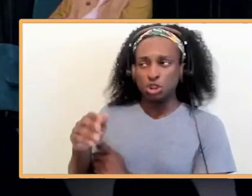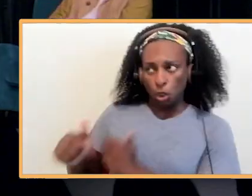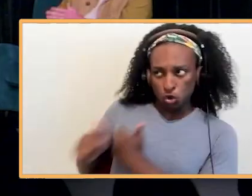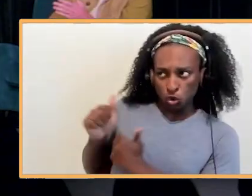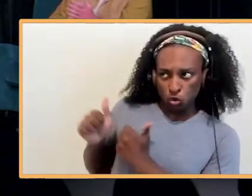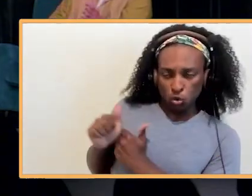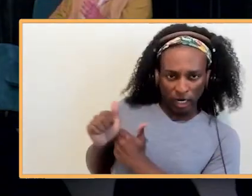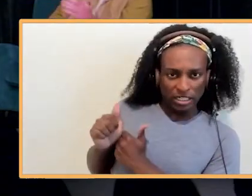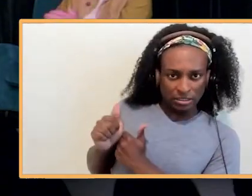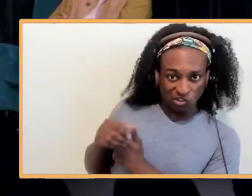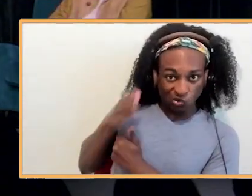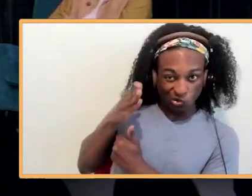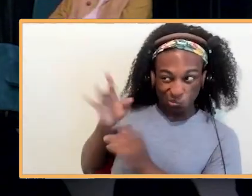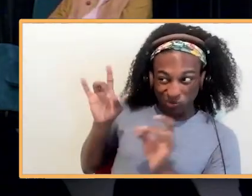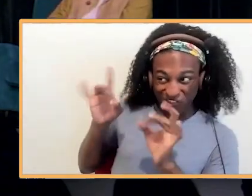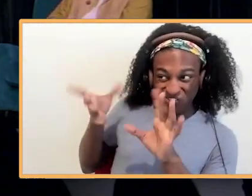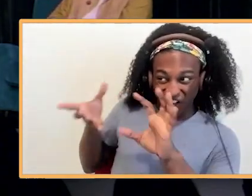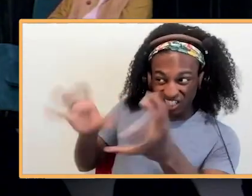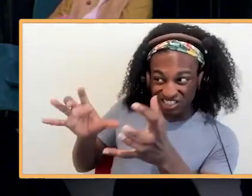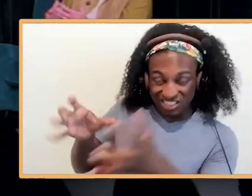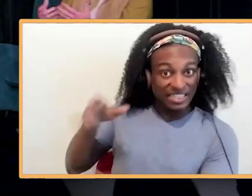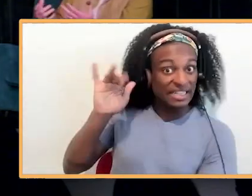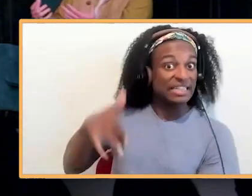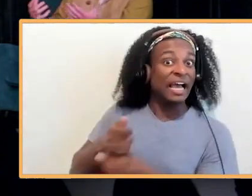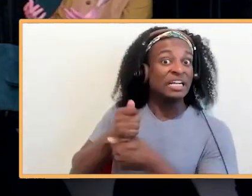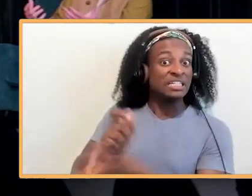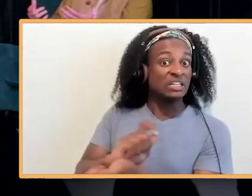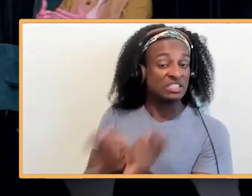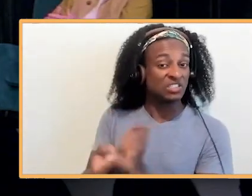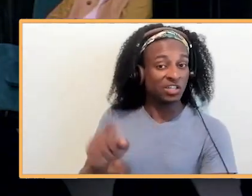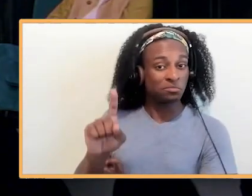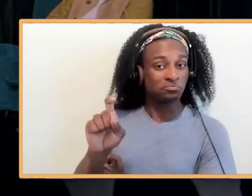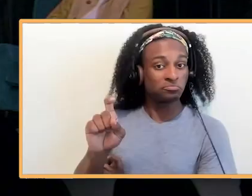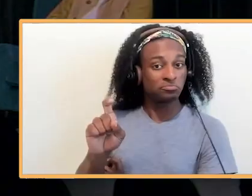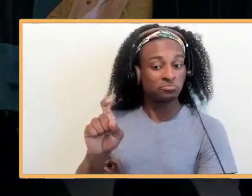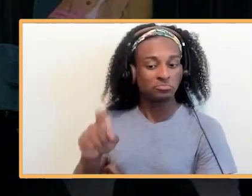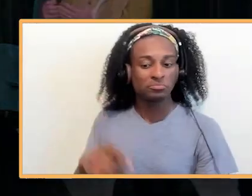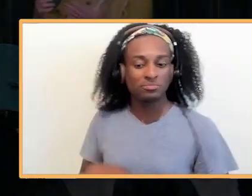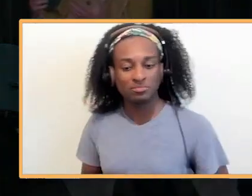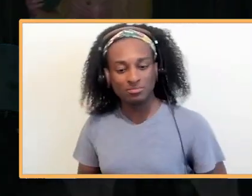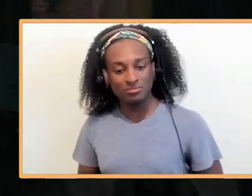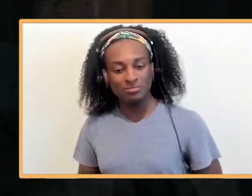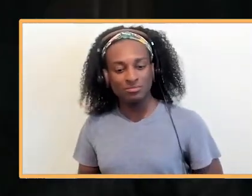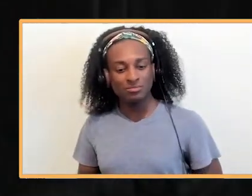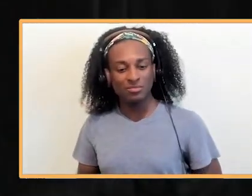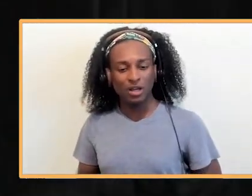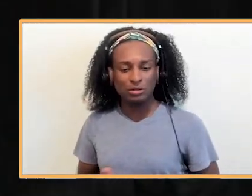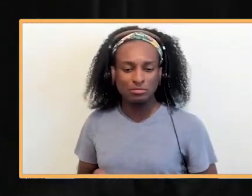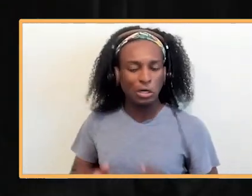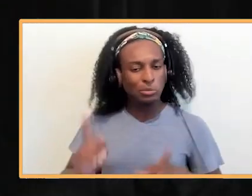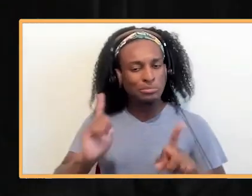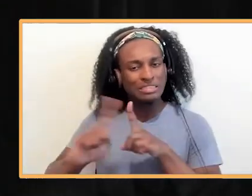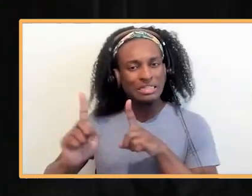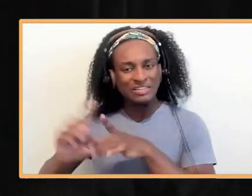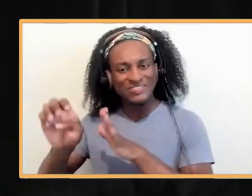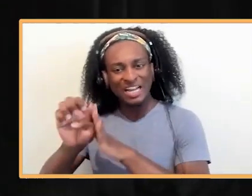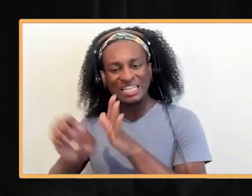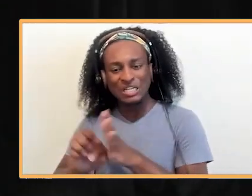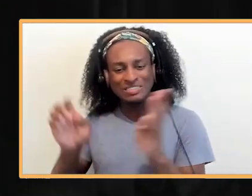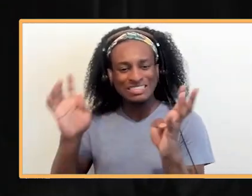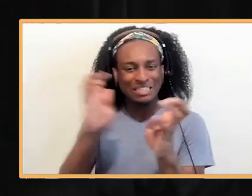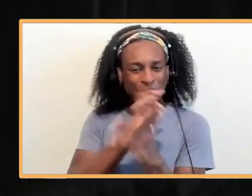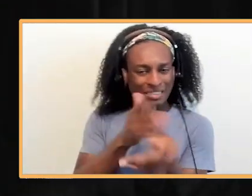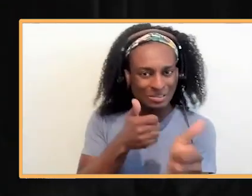problematic paths to go here, but it does have me wonder, what does this emergent future of